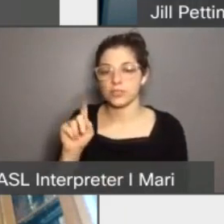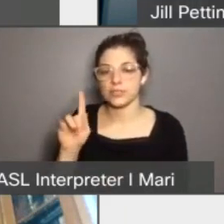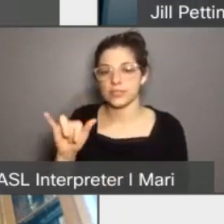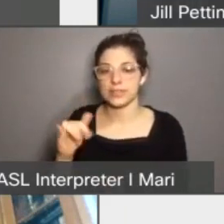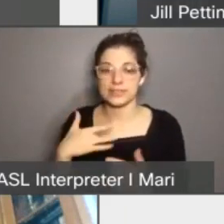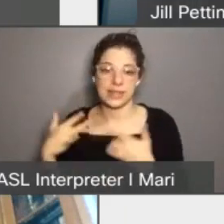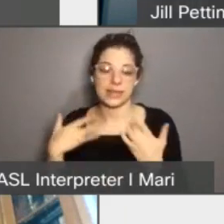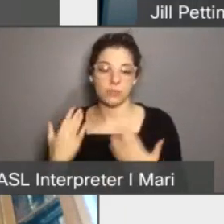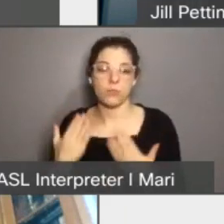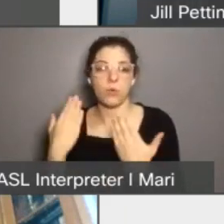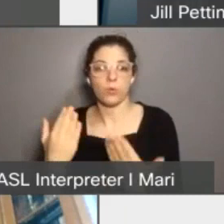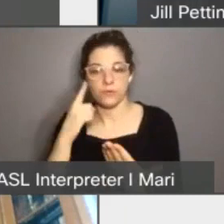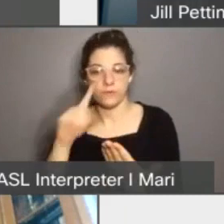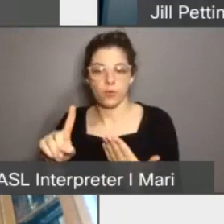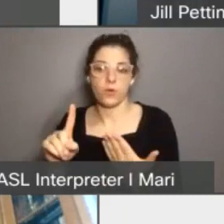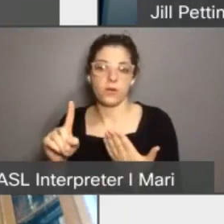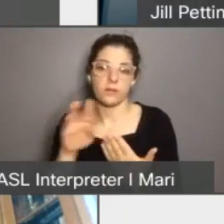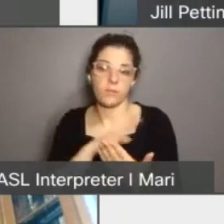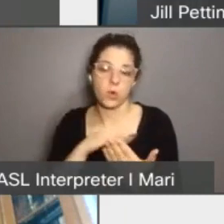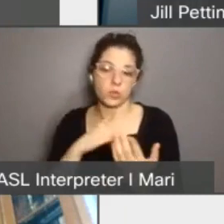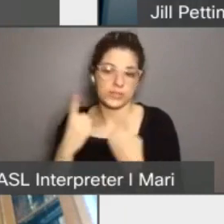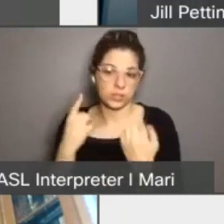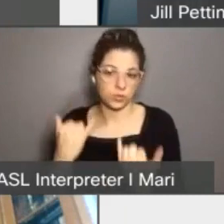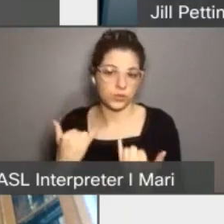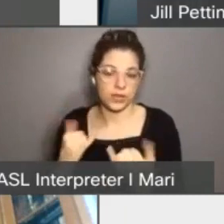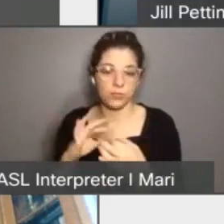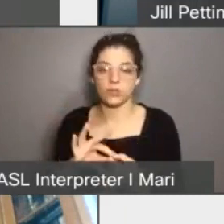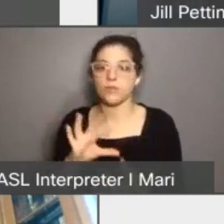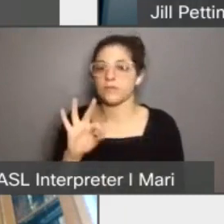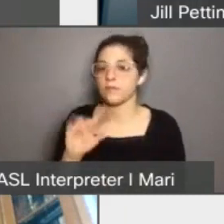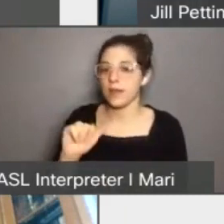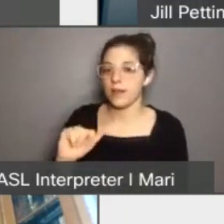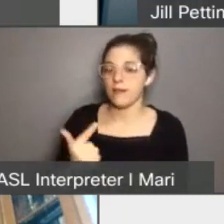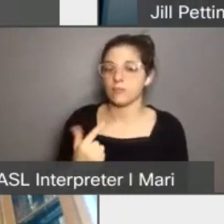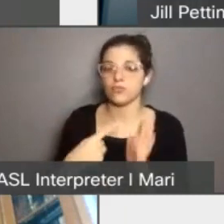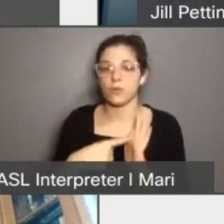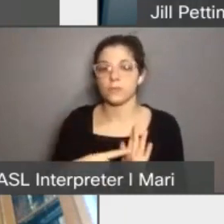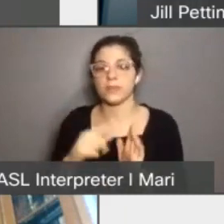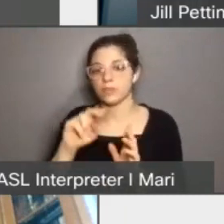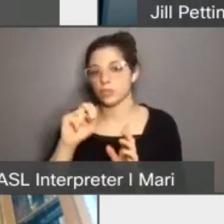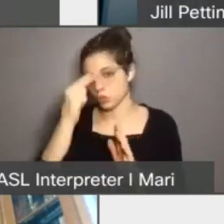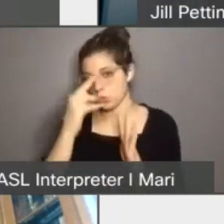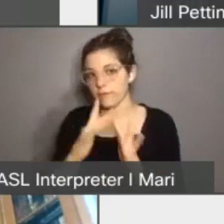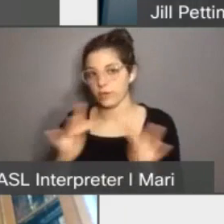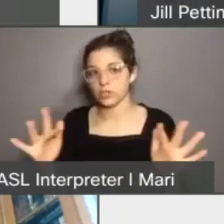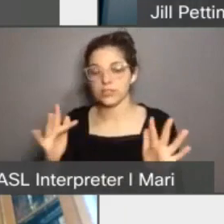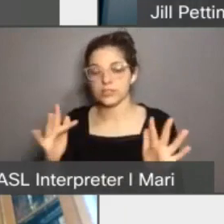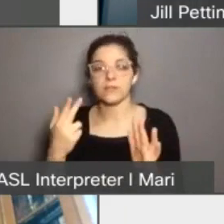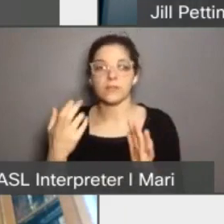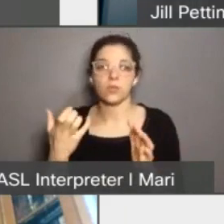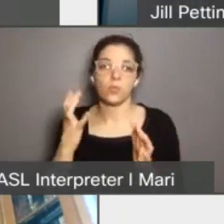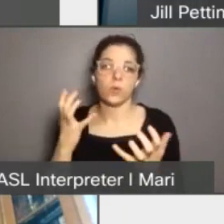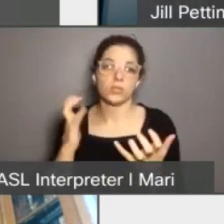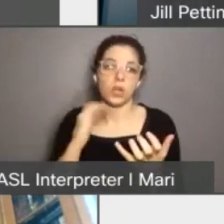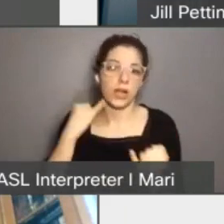proposal for the board to consider today, which is related to a flag to represent neurodiversity. He would like to get our ideas